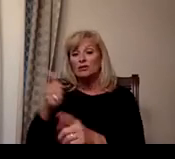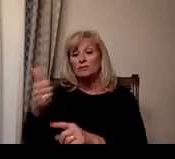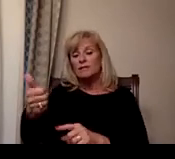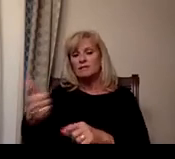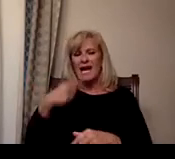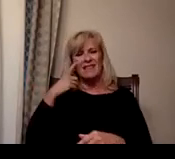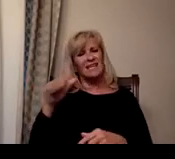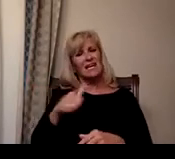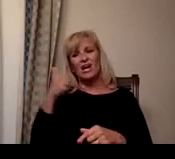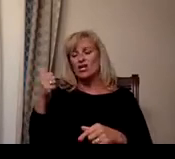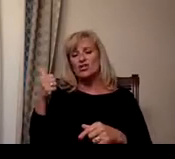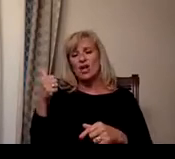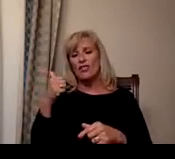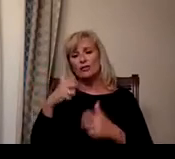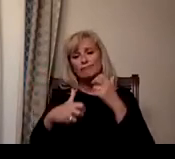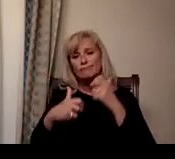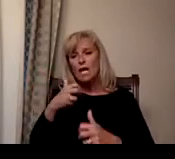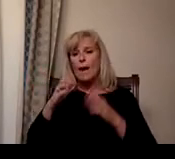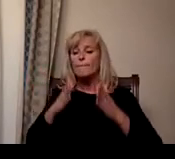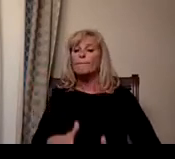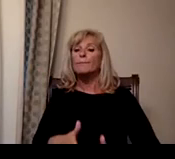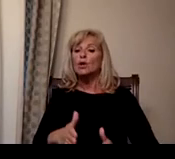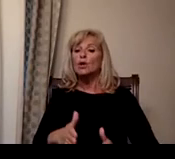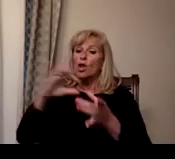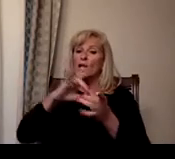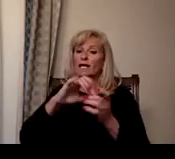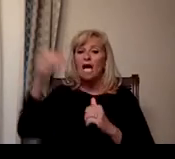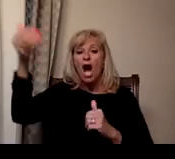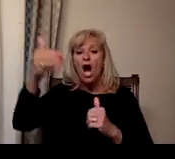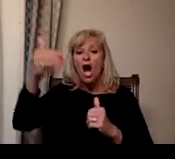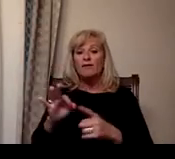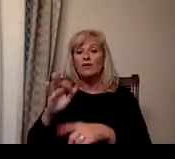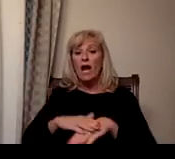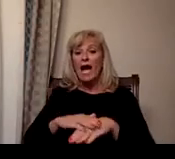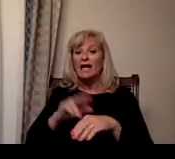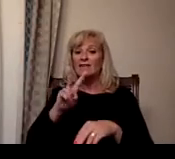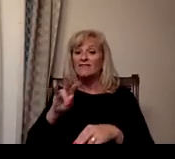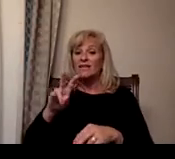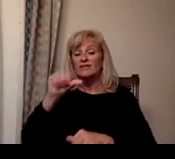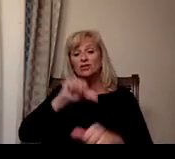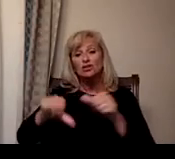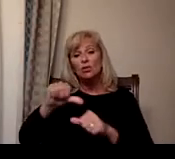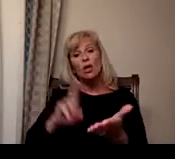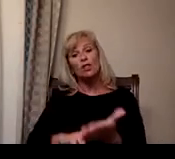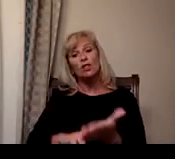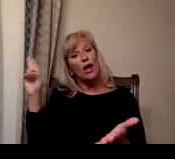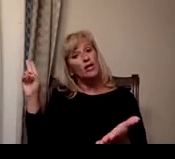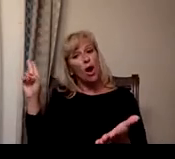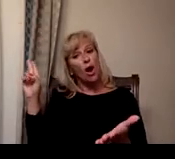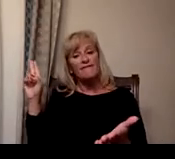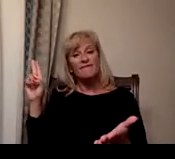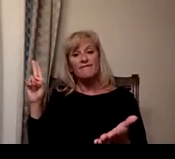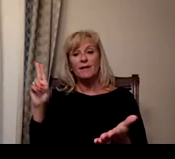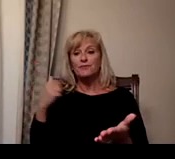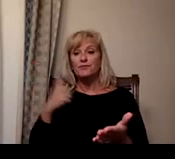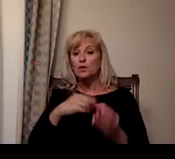think we have another person logging on as a host here. If you are on the Vive socials, if you could just log off, it keeps taking away